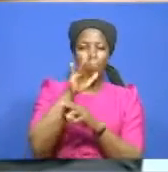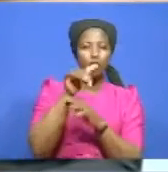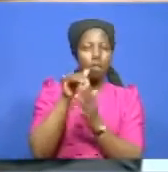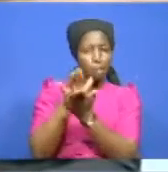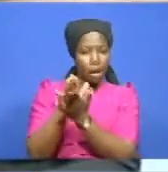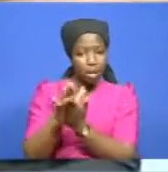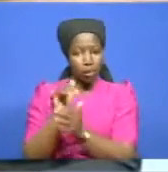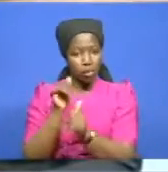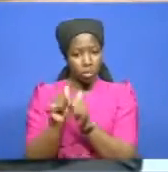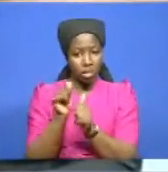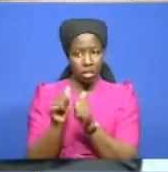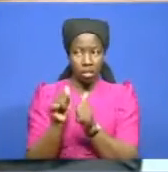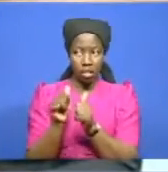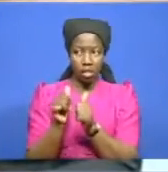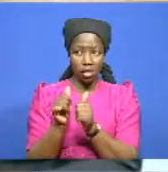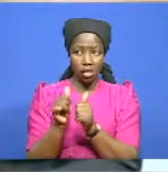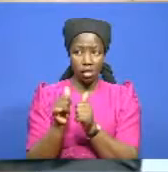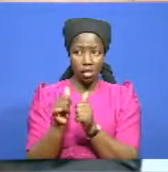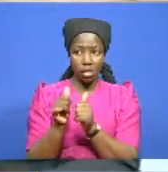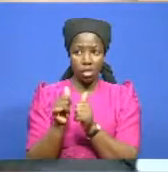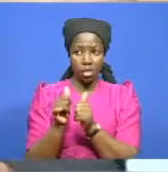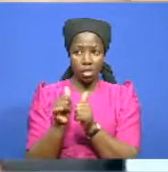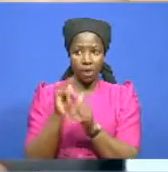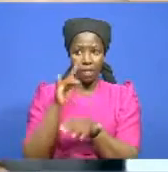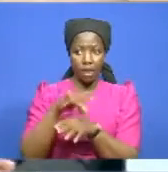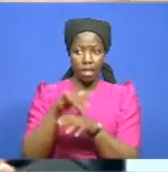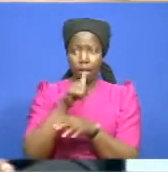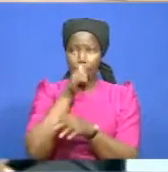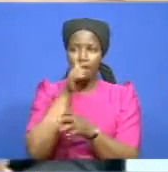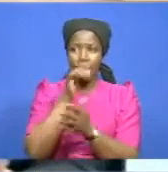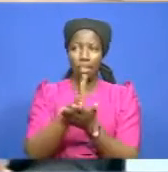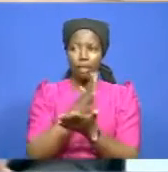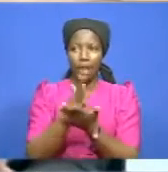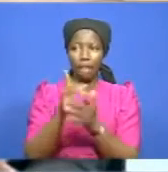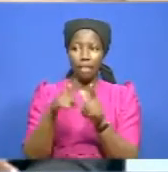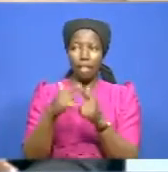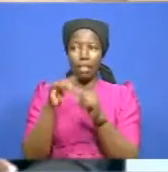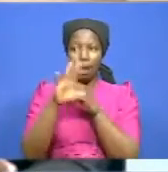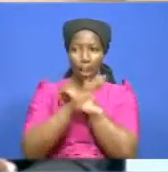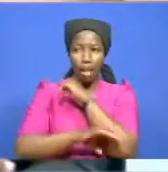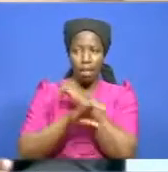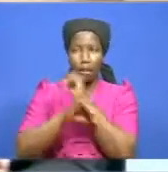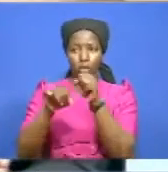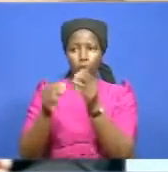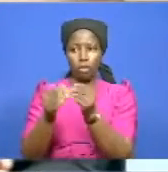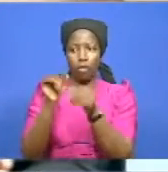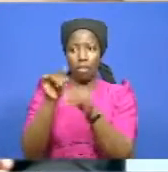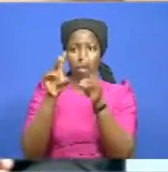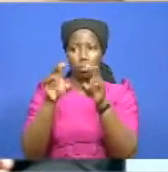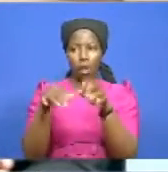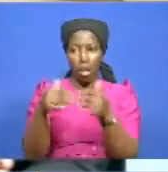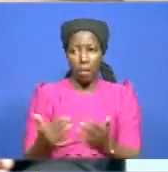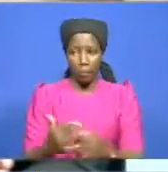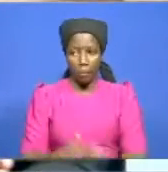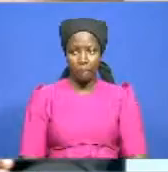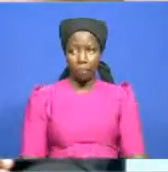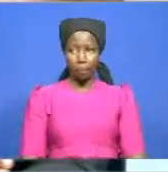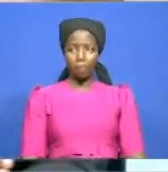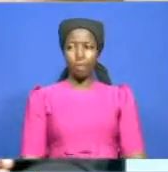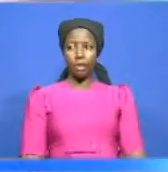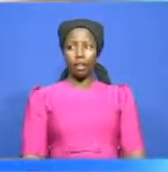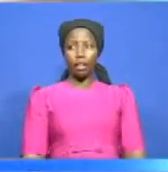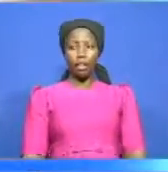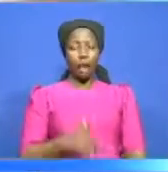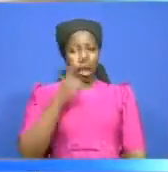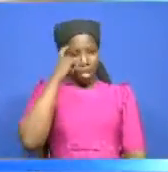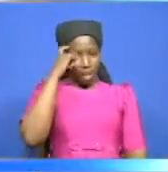is crowding out the private sector. How should the country address this issue? I think we need to get to a